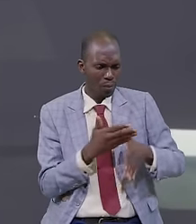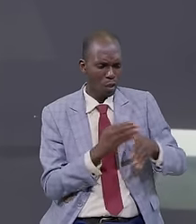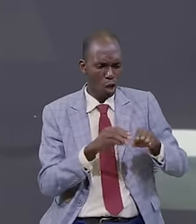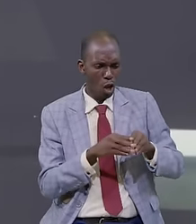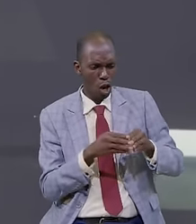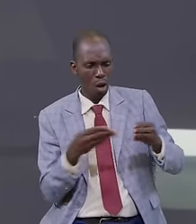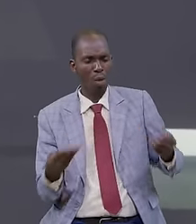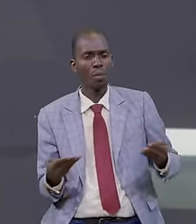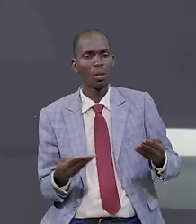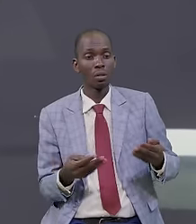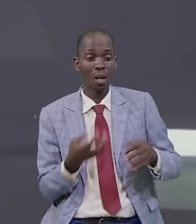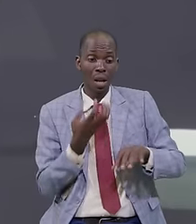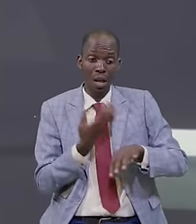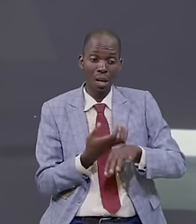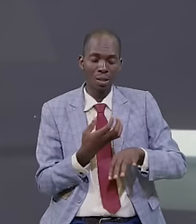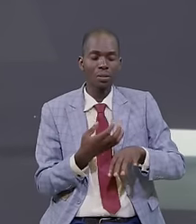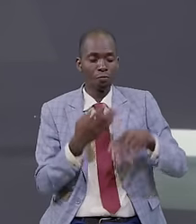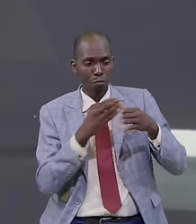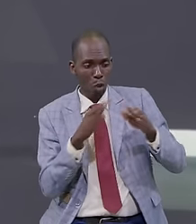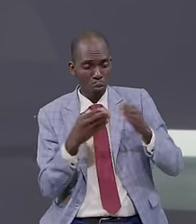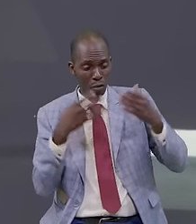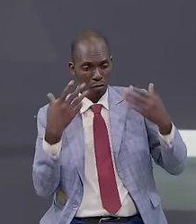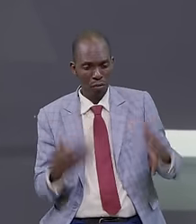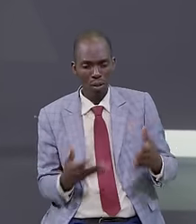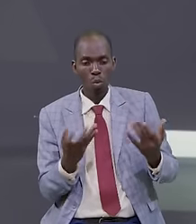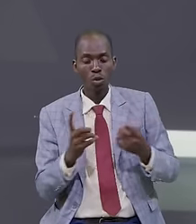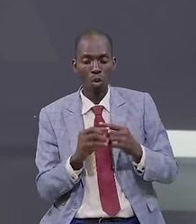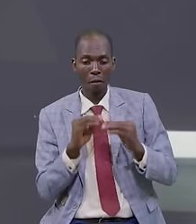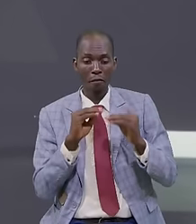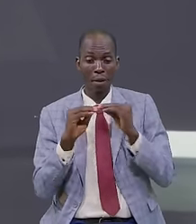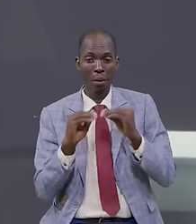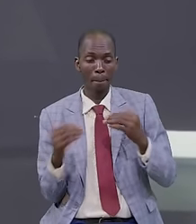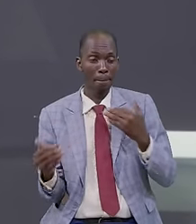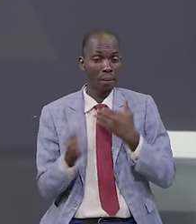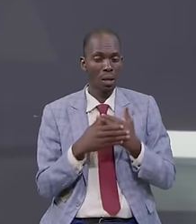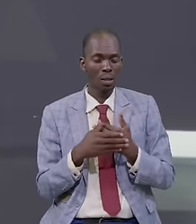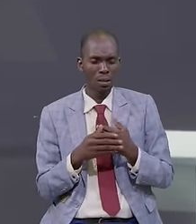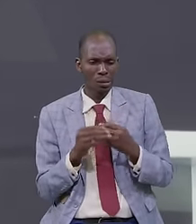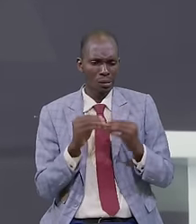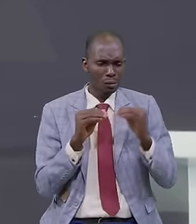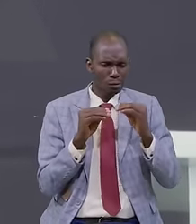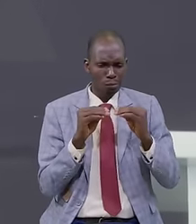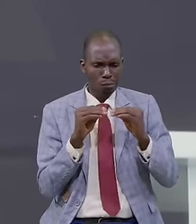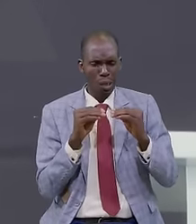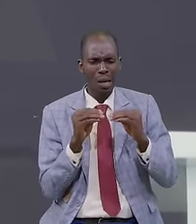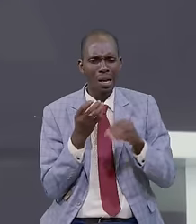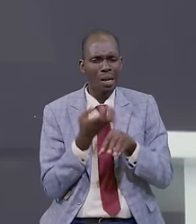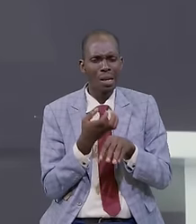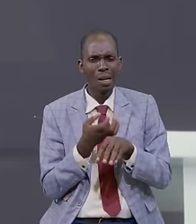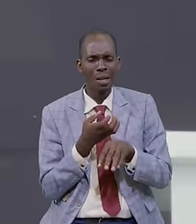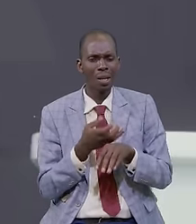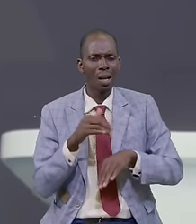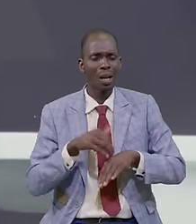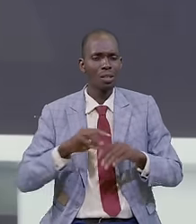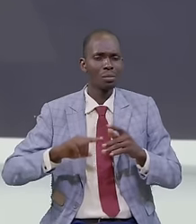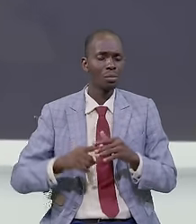the beginning putting it back, but eventually you put it back. Doesn't that tell you something? Even before you